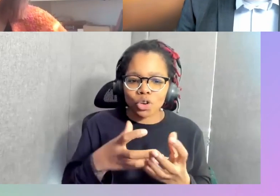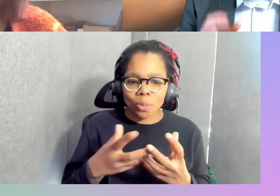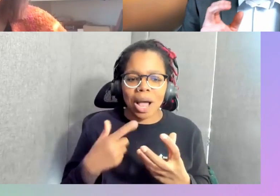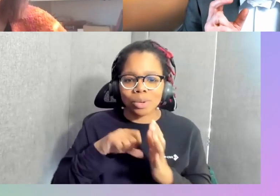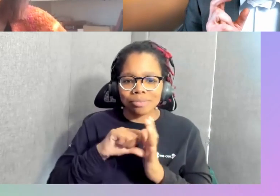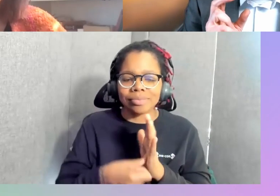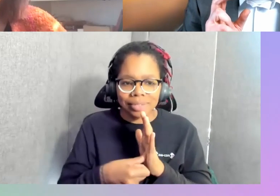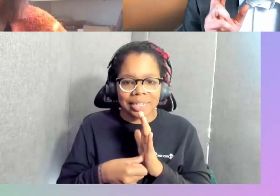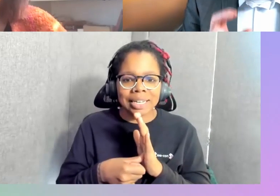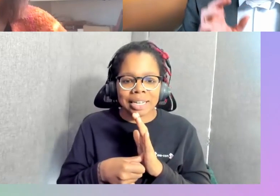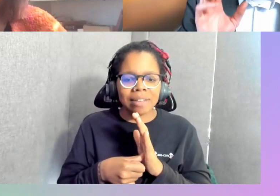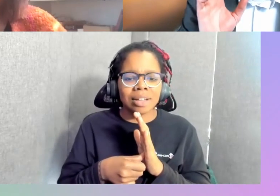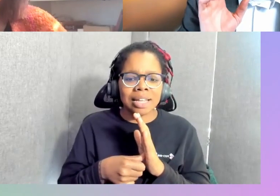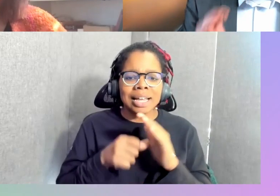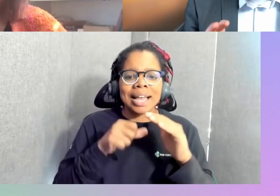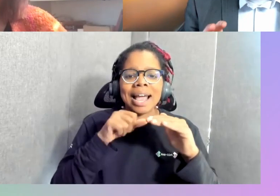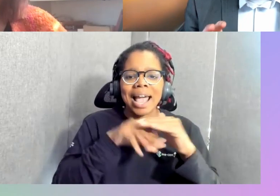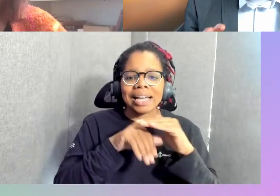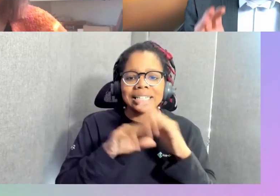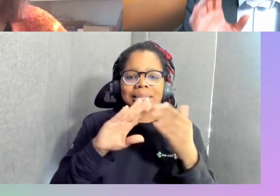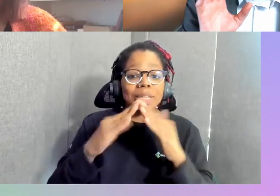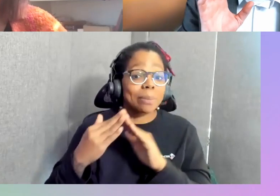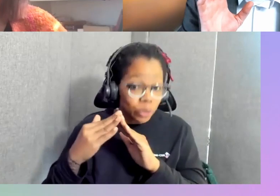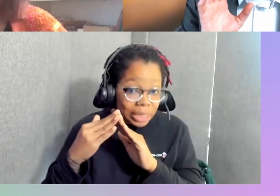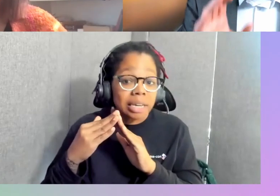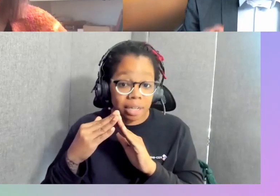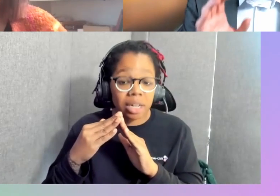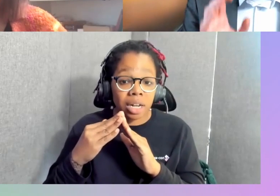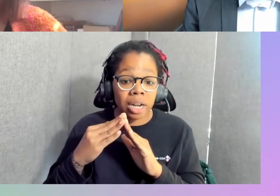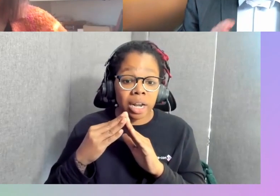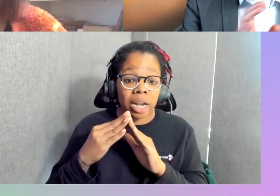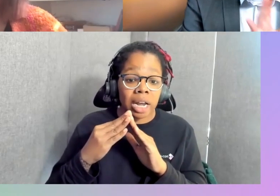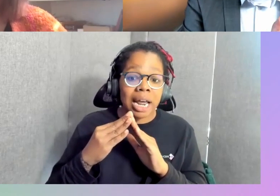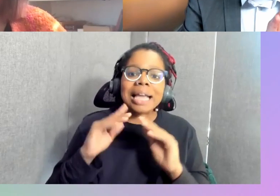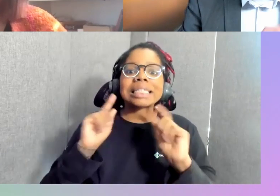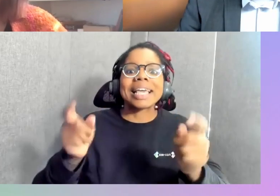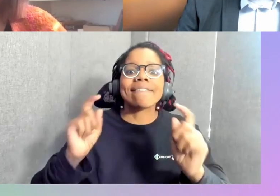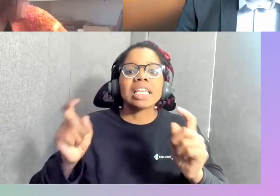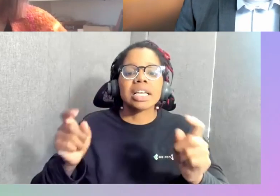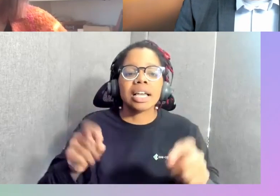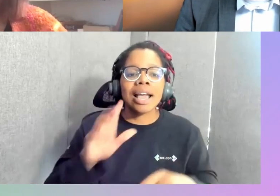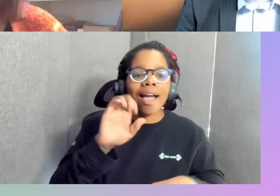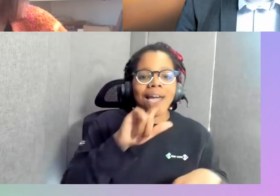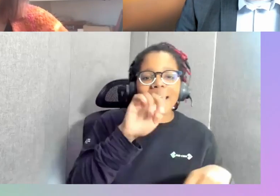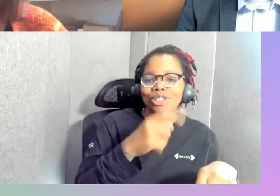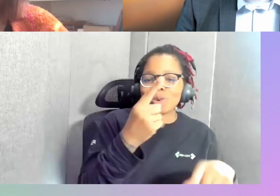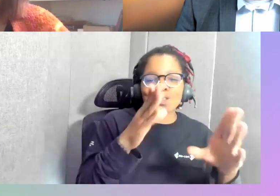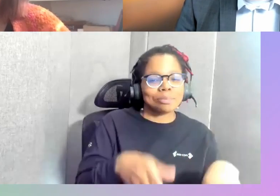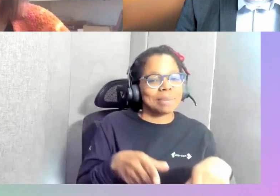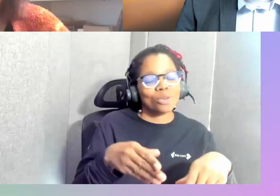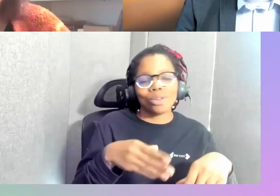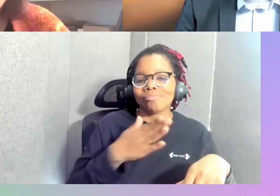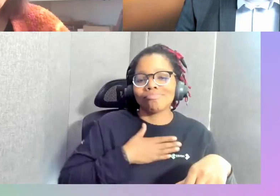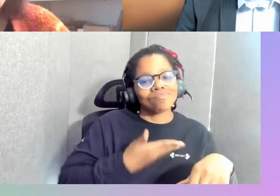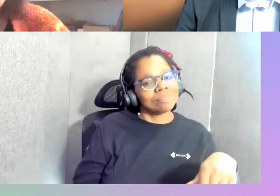underscore this, is the accessibility community is a giving community. And Elle is one of those individuals that, you